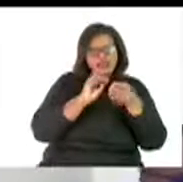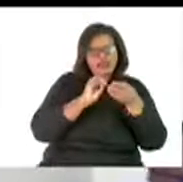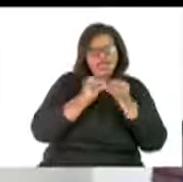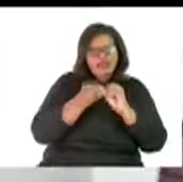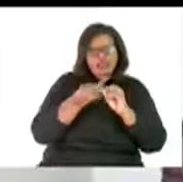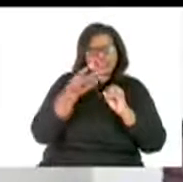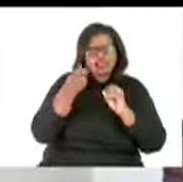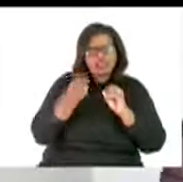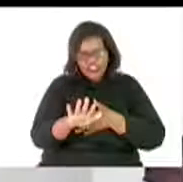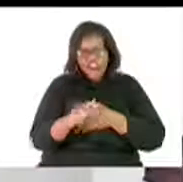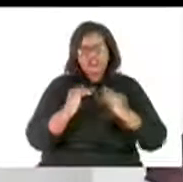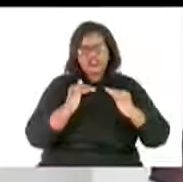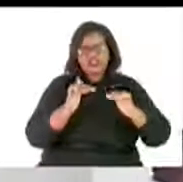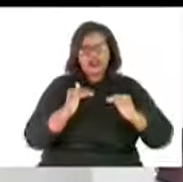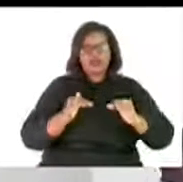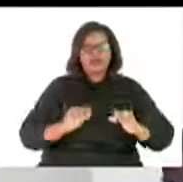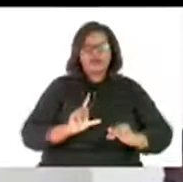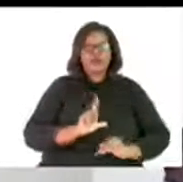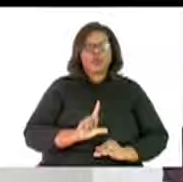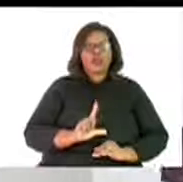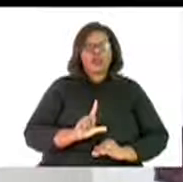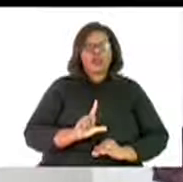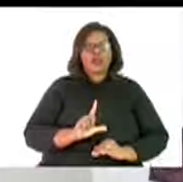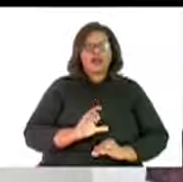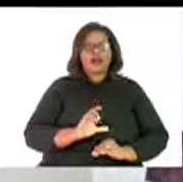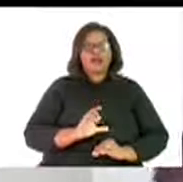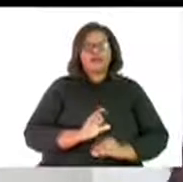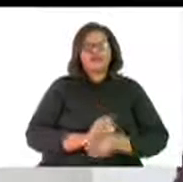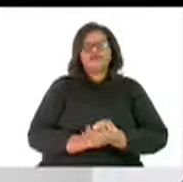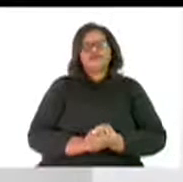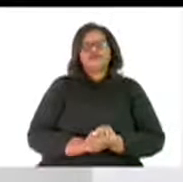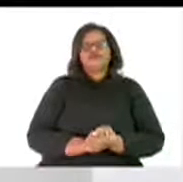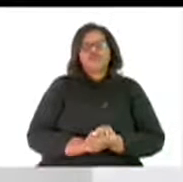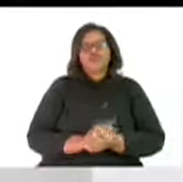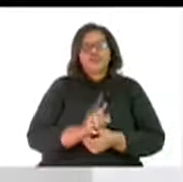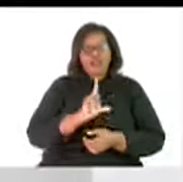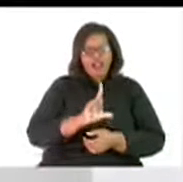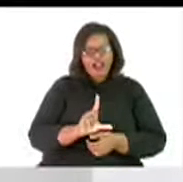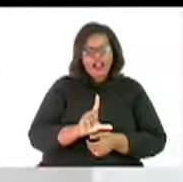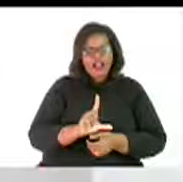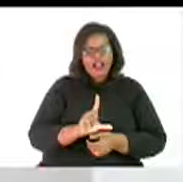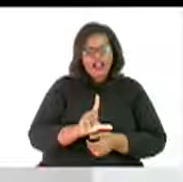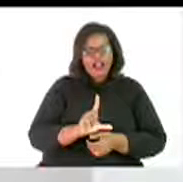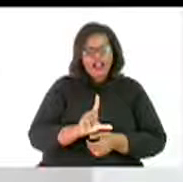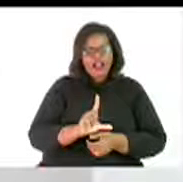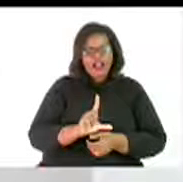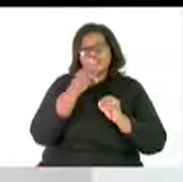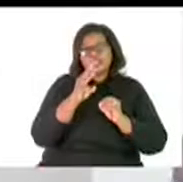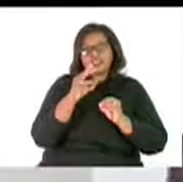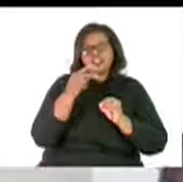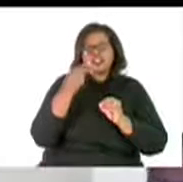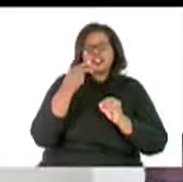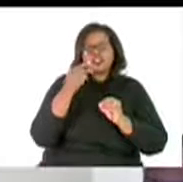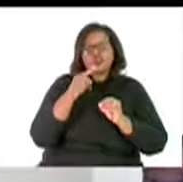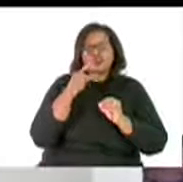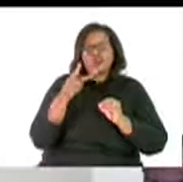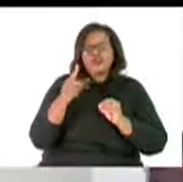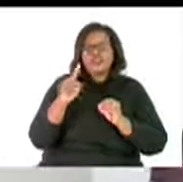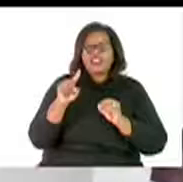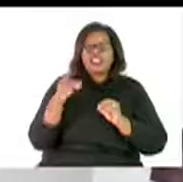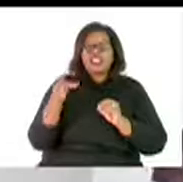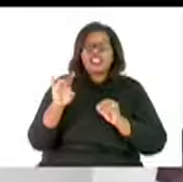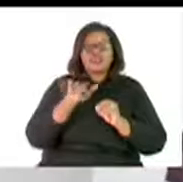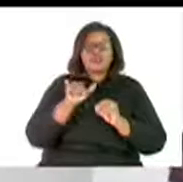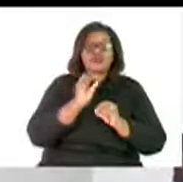means it is in both sets. Now I'm going to the lowest. The lowest is a pickup. Which number is the